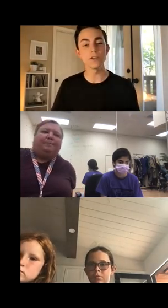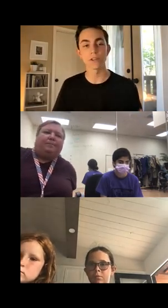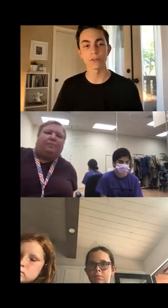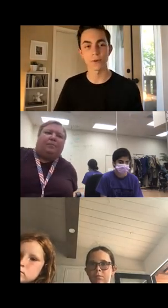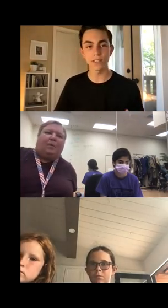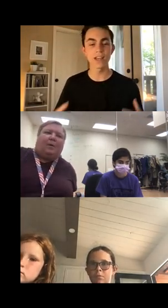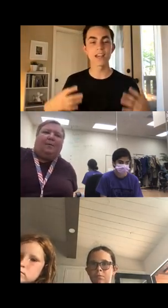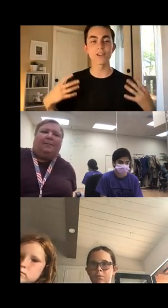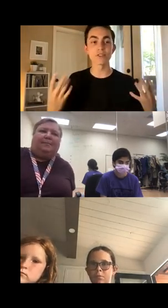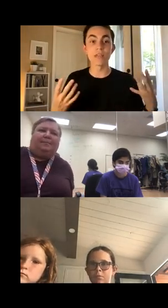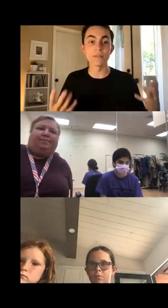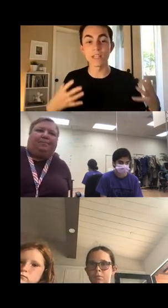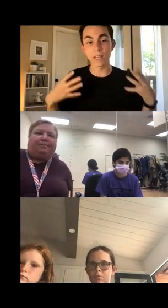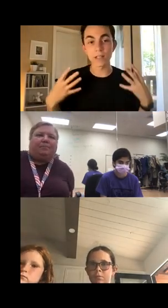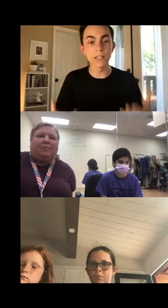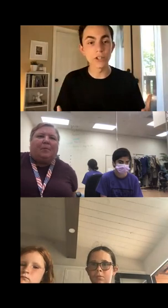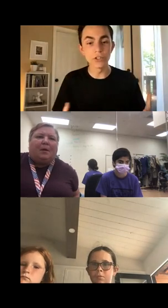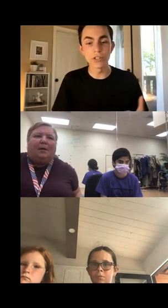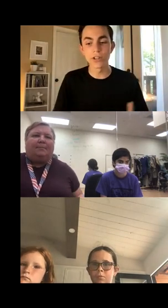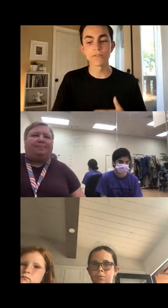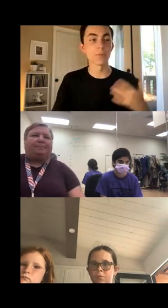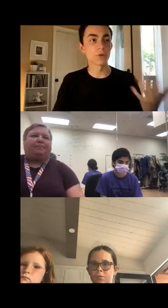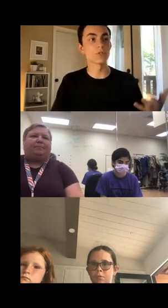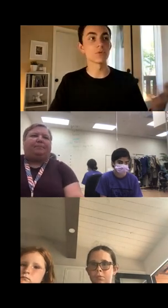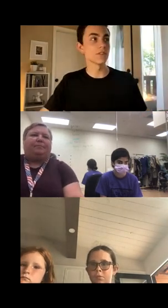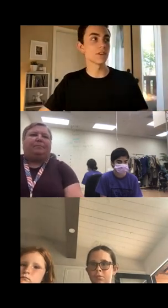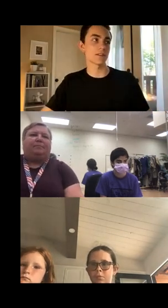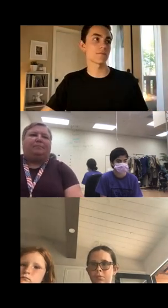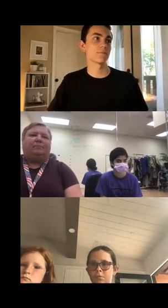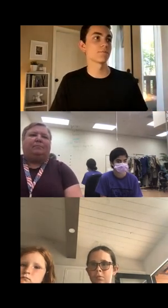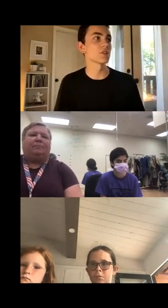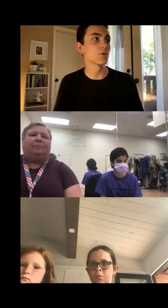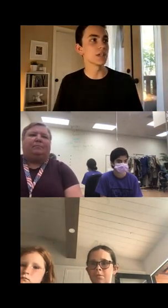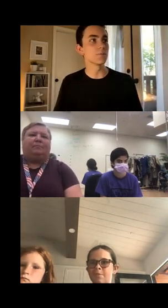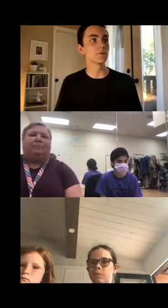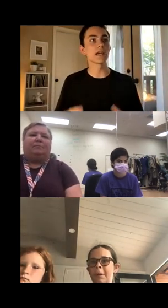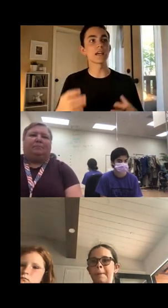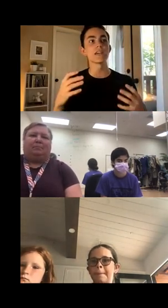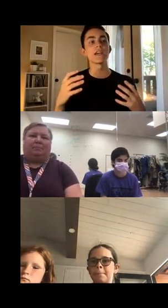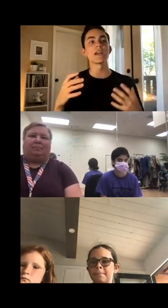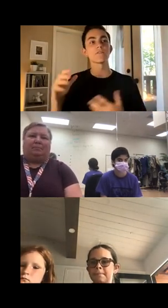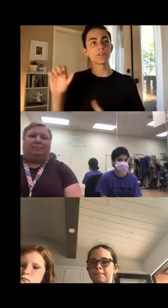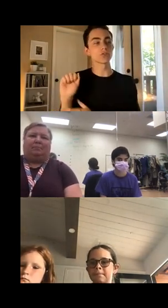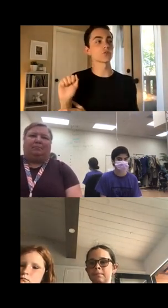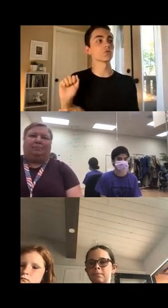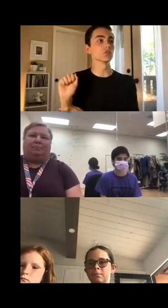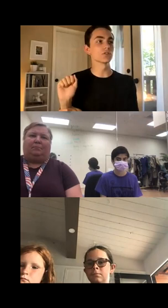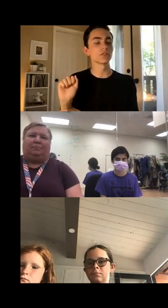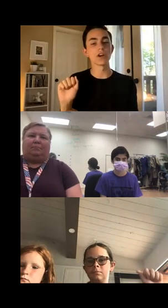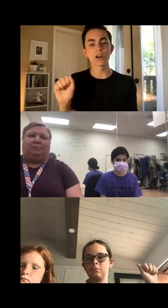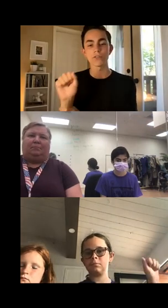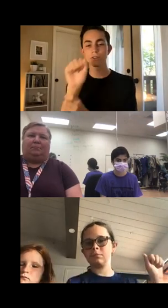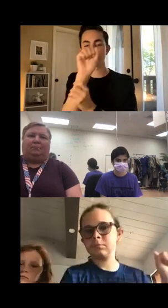you're fingerspelling, here are some tips to make it clear for the person receiving it. So we keep your hand in front of your